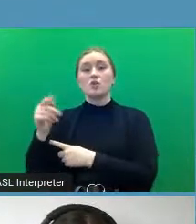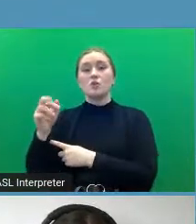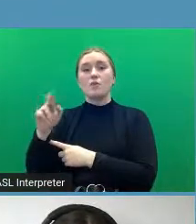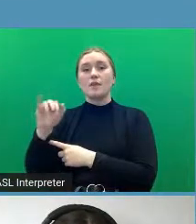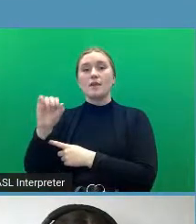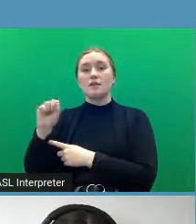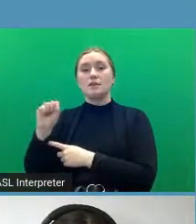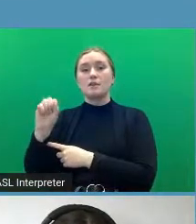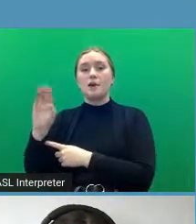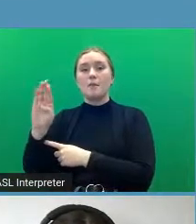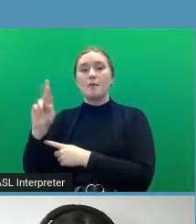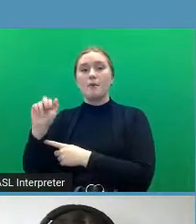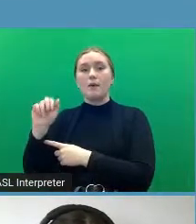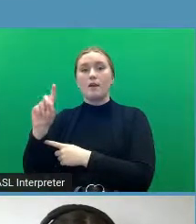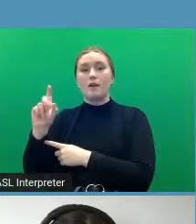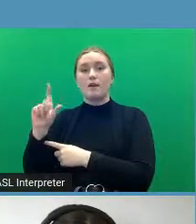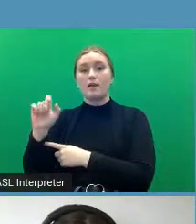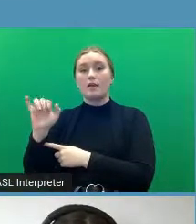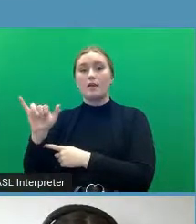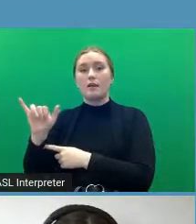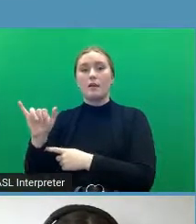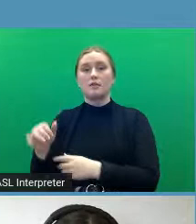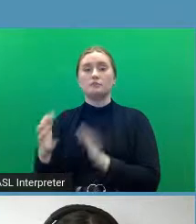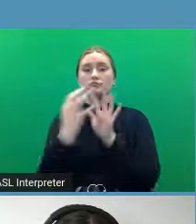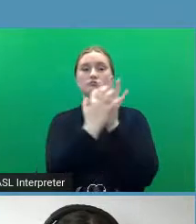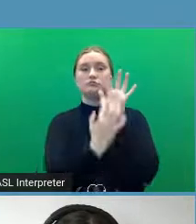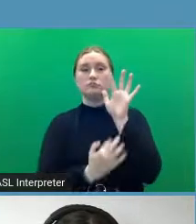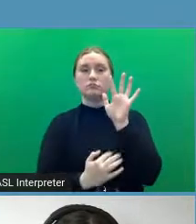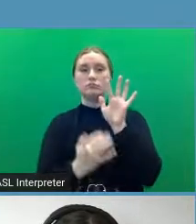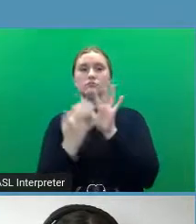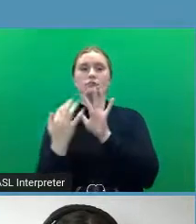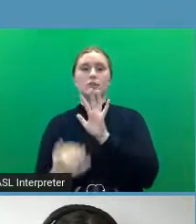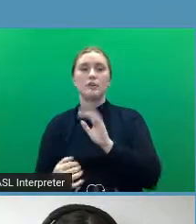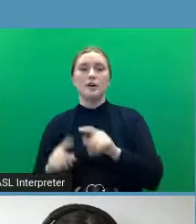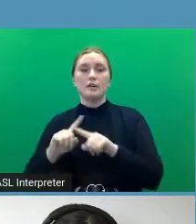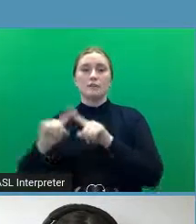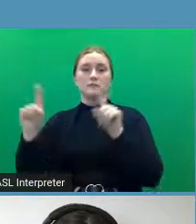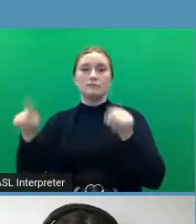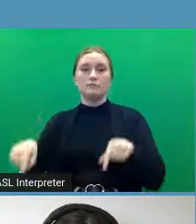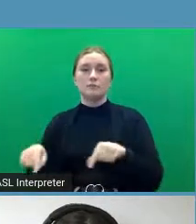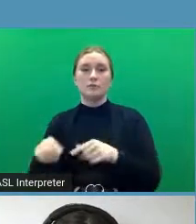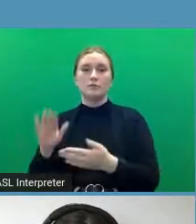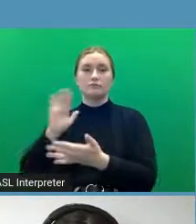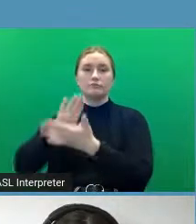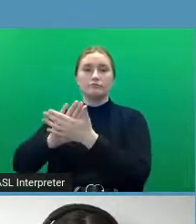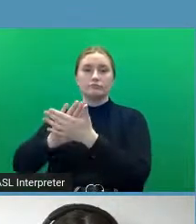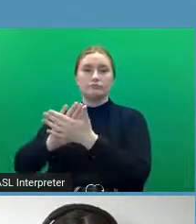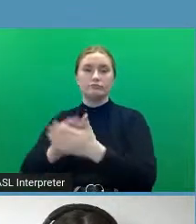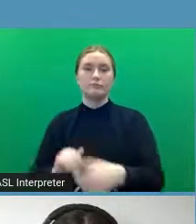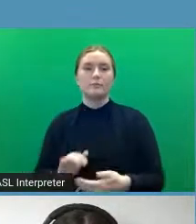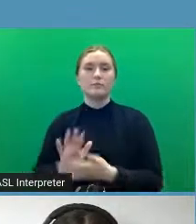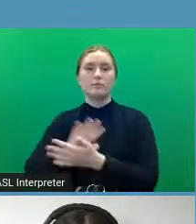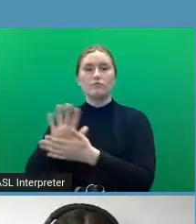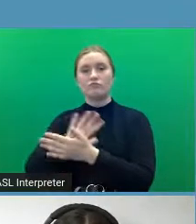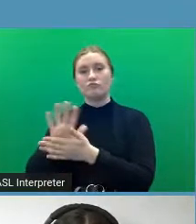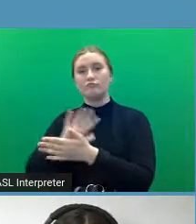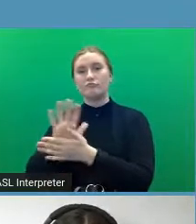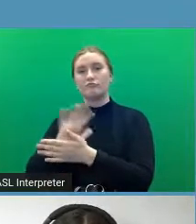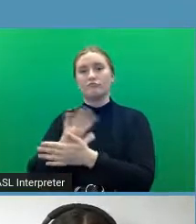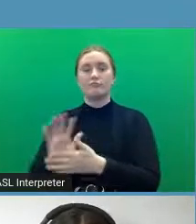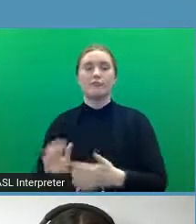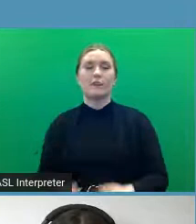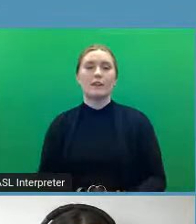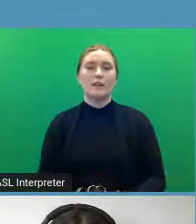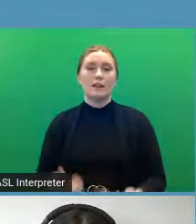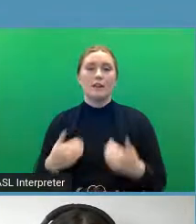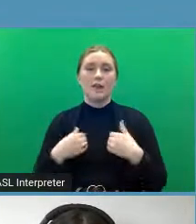bulk of the page is filled up with a still from the video. It's a video with player controls at the bottom of the frame.